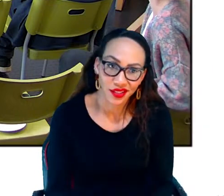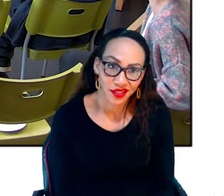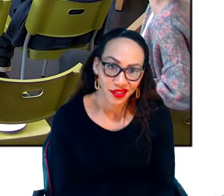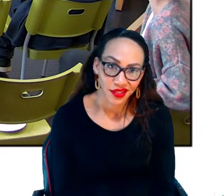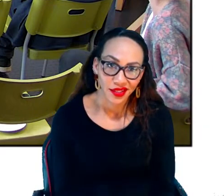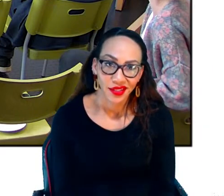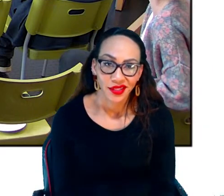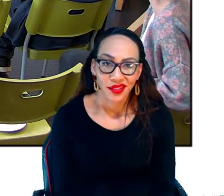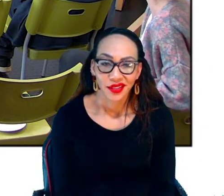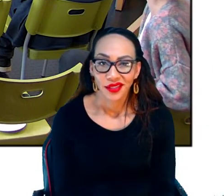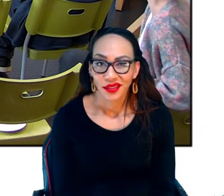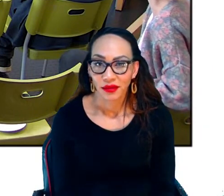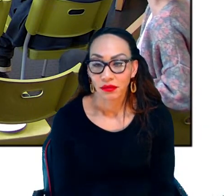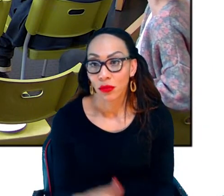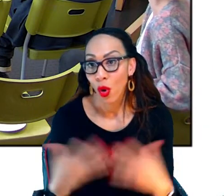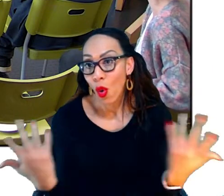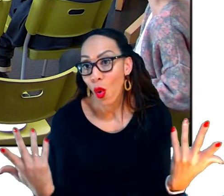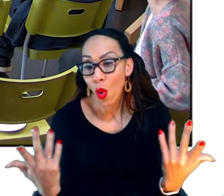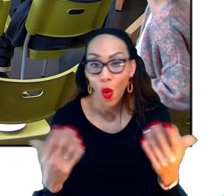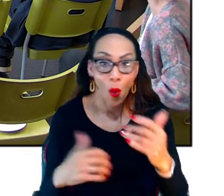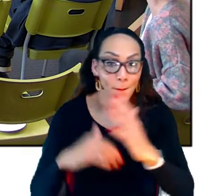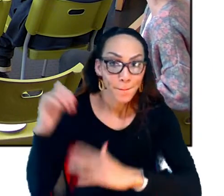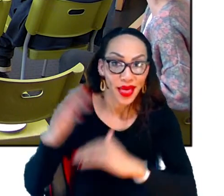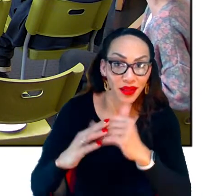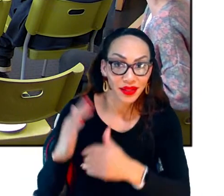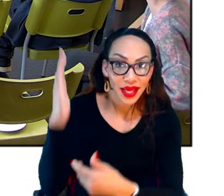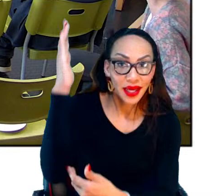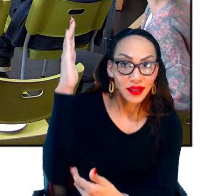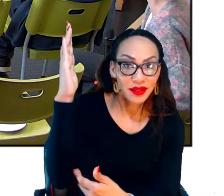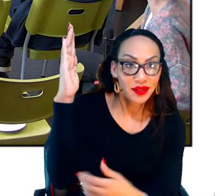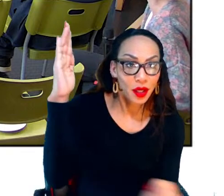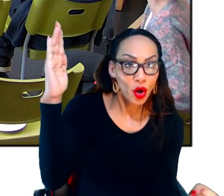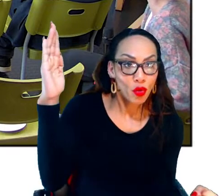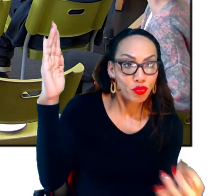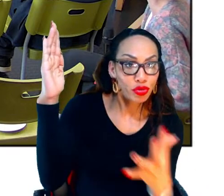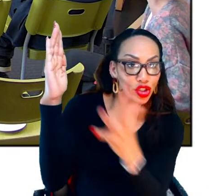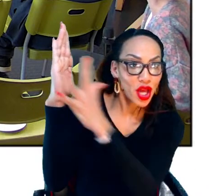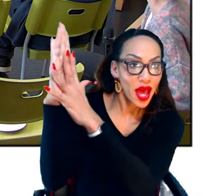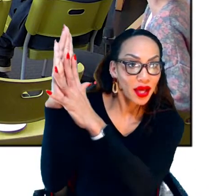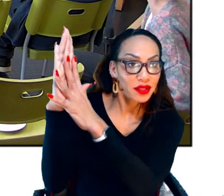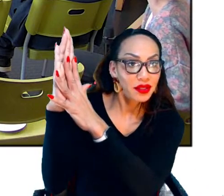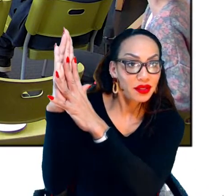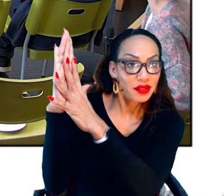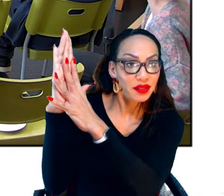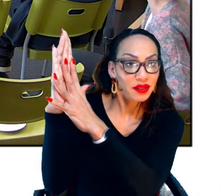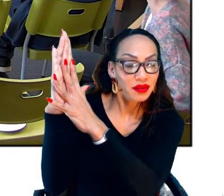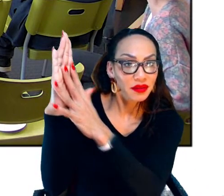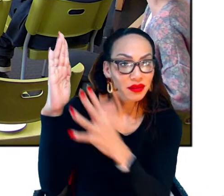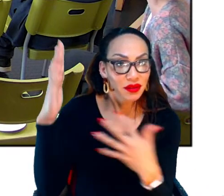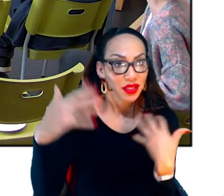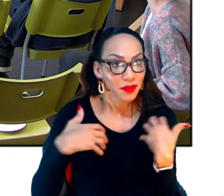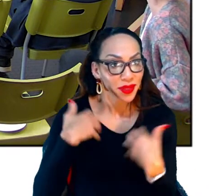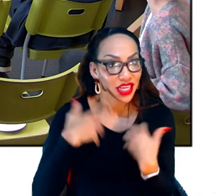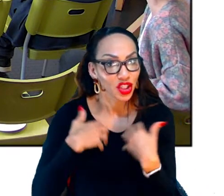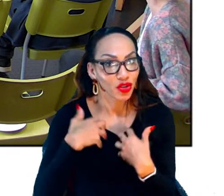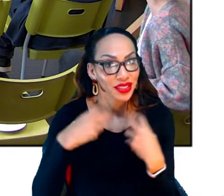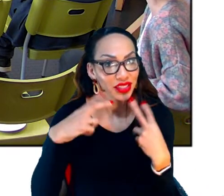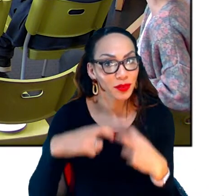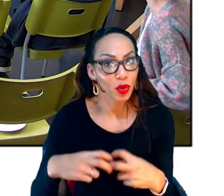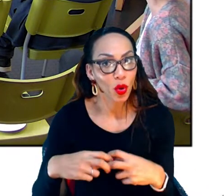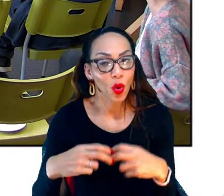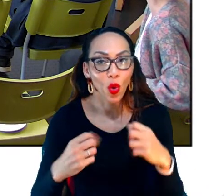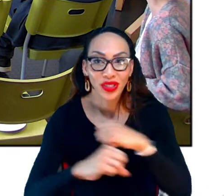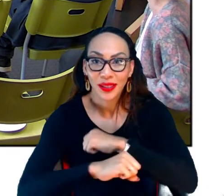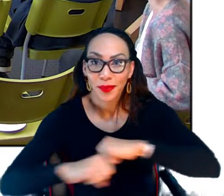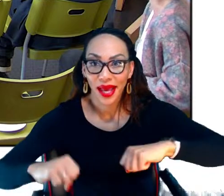projecting onto buildings as well would be quite an interesting thing to explore, and projecting into spaces. So